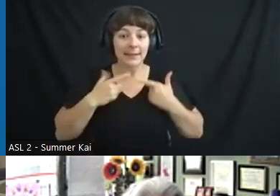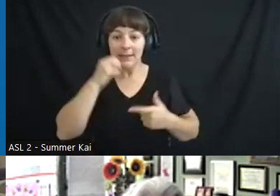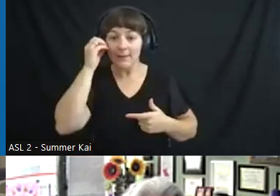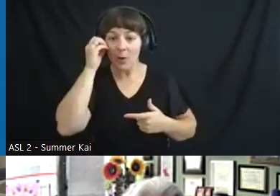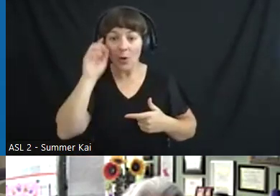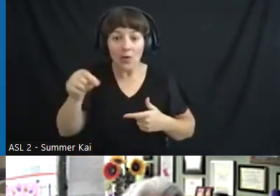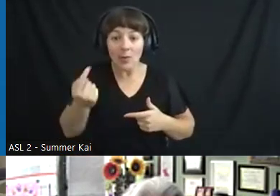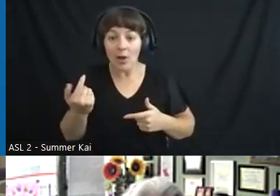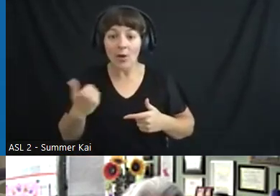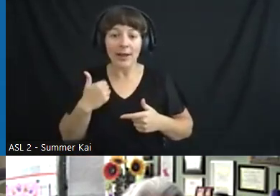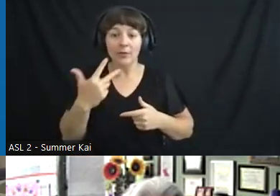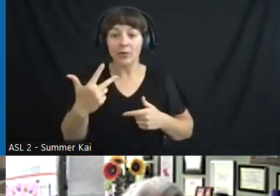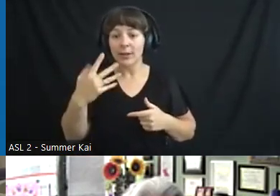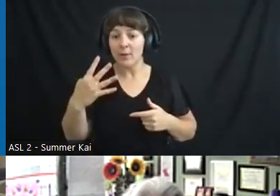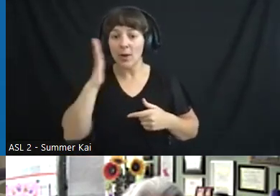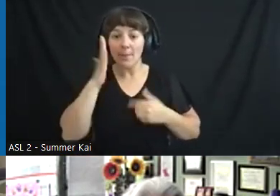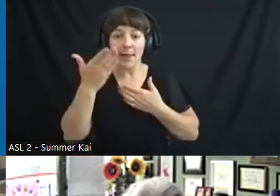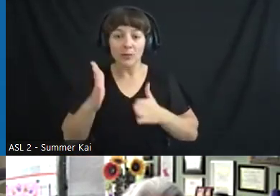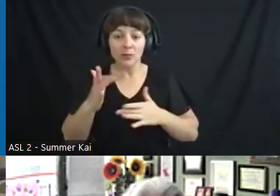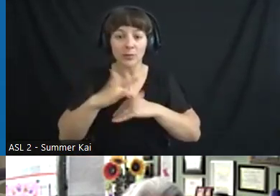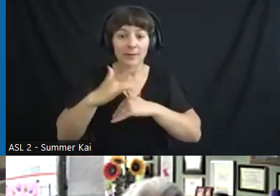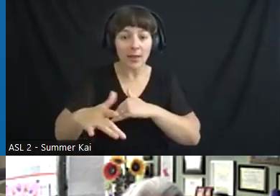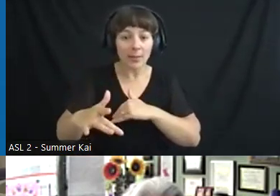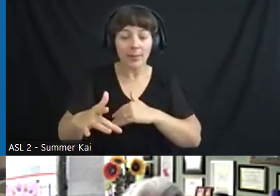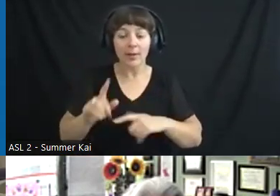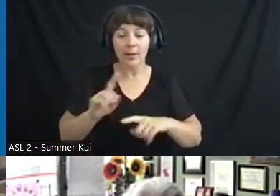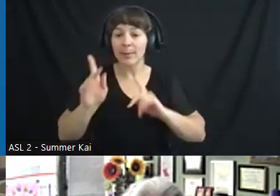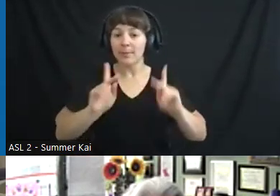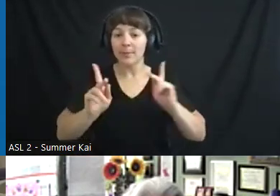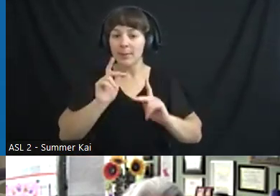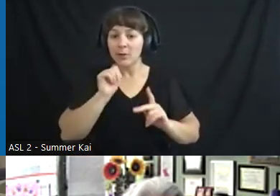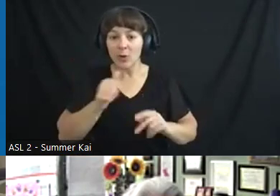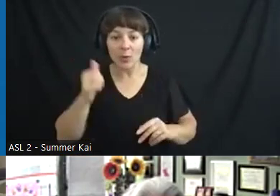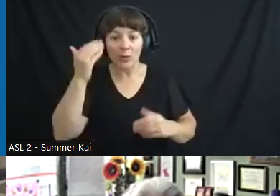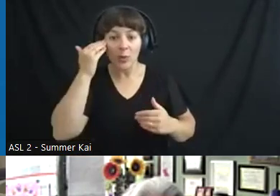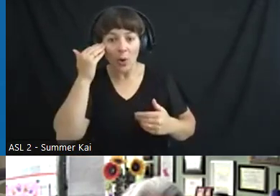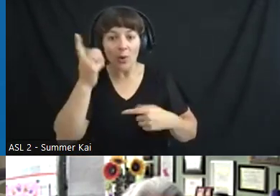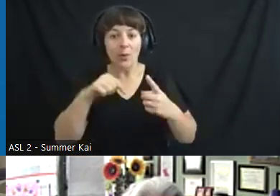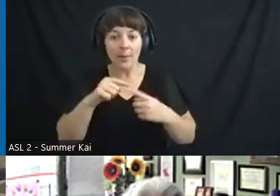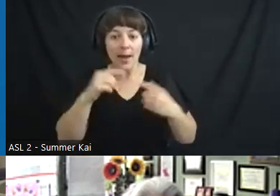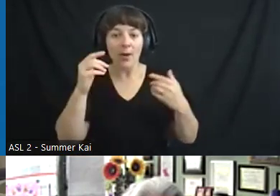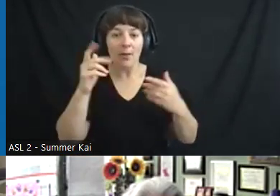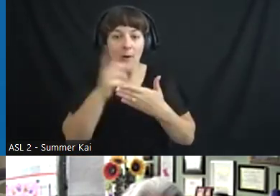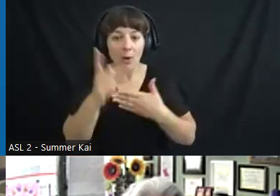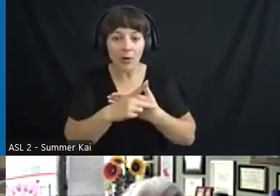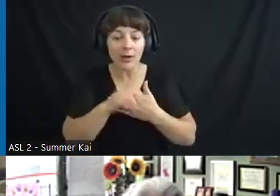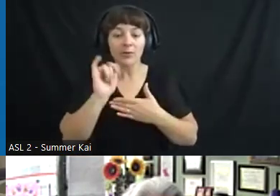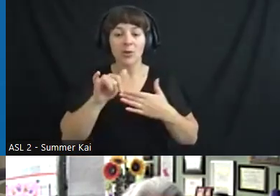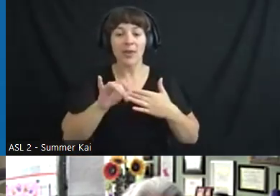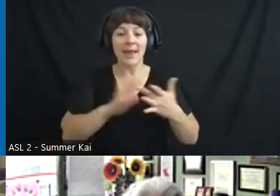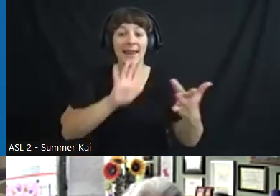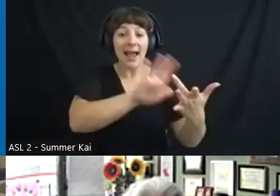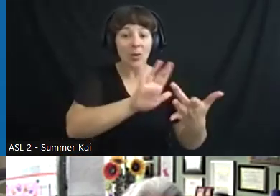4 bedrooms available, but people do not know or understand these programs. So that outreach effort, I think,